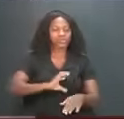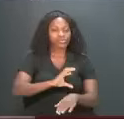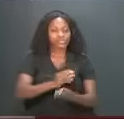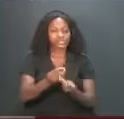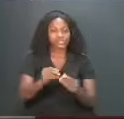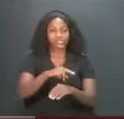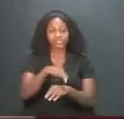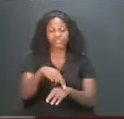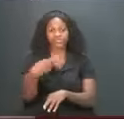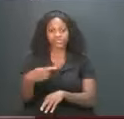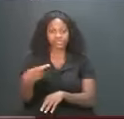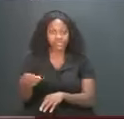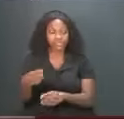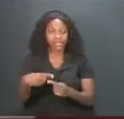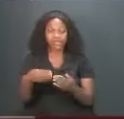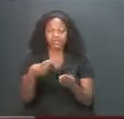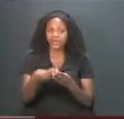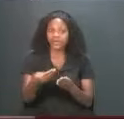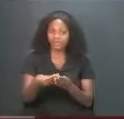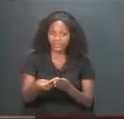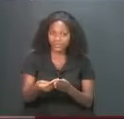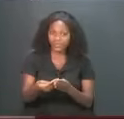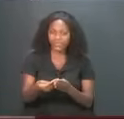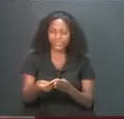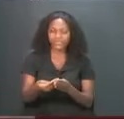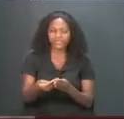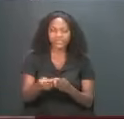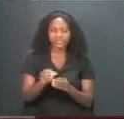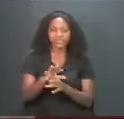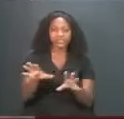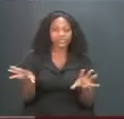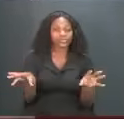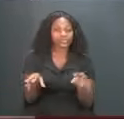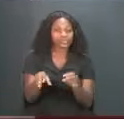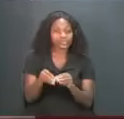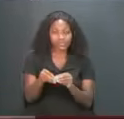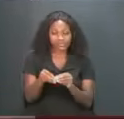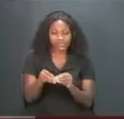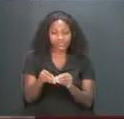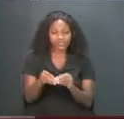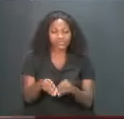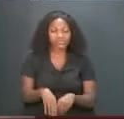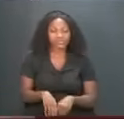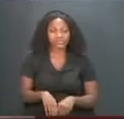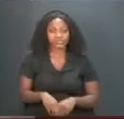the allocation of the sum of